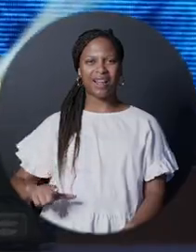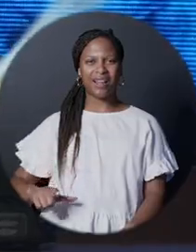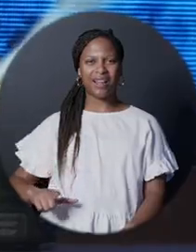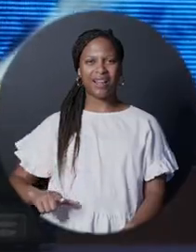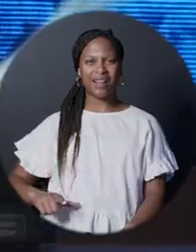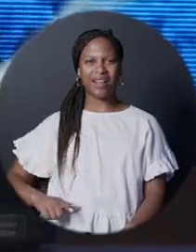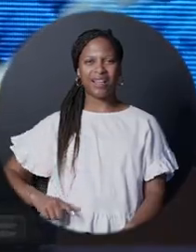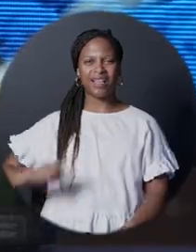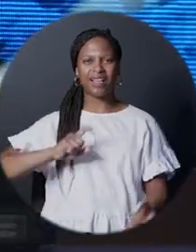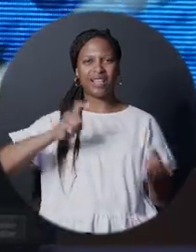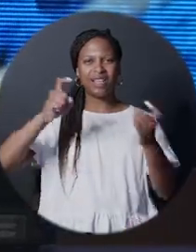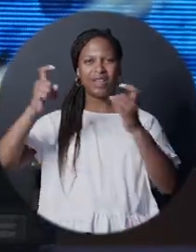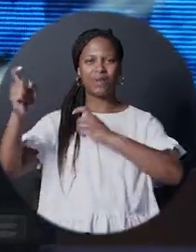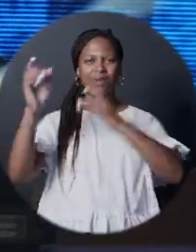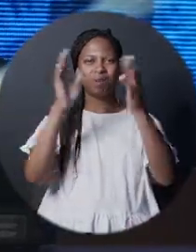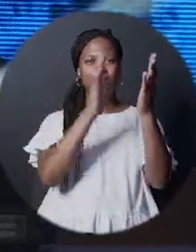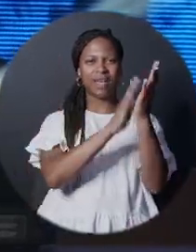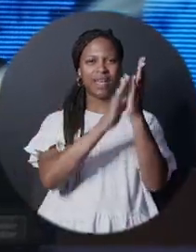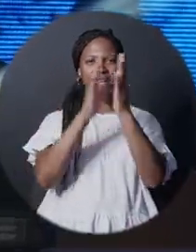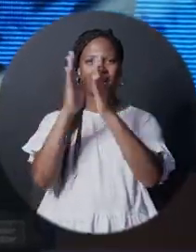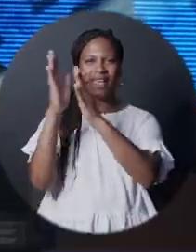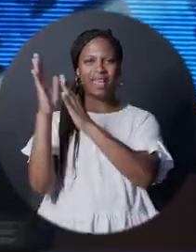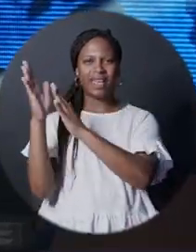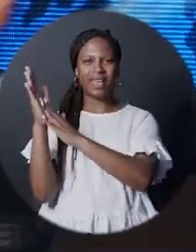Lord, we give you